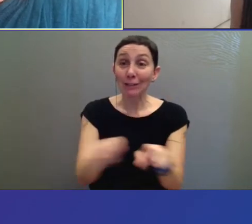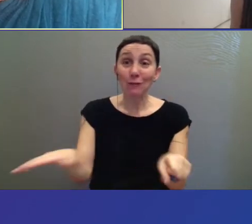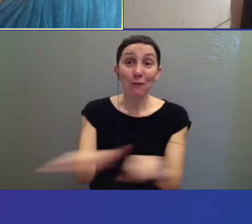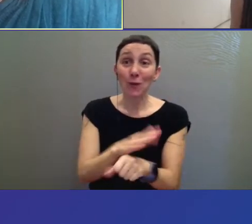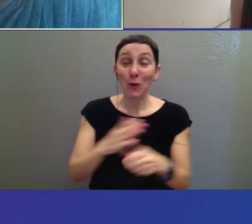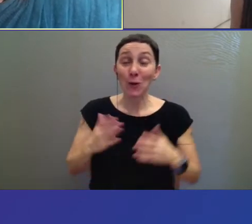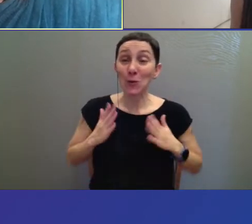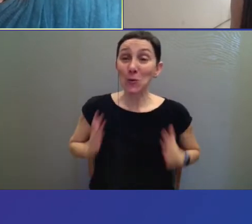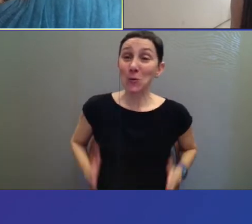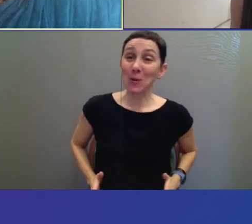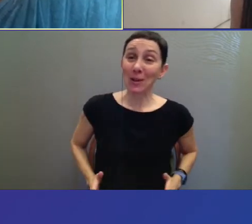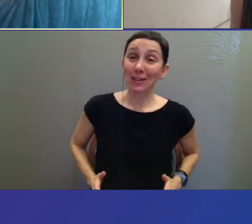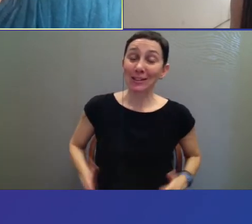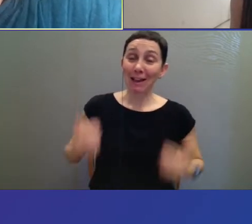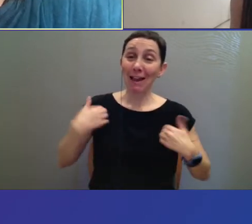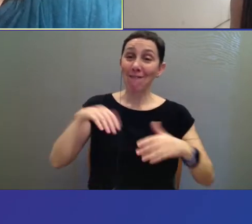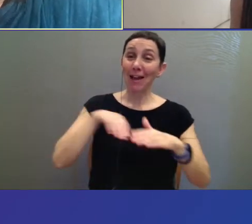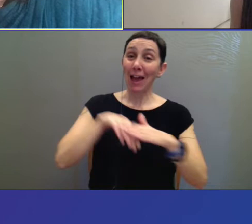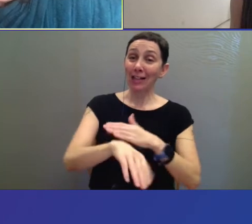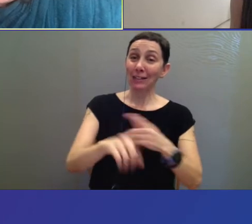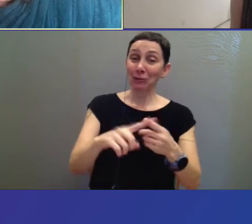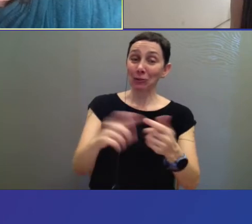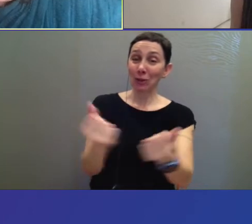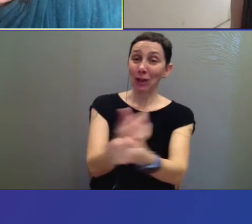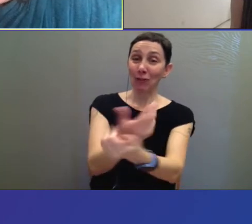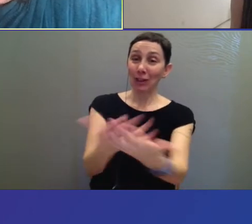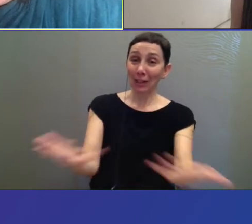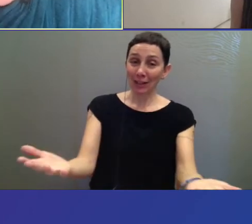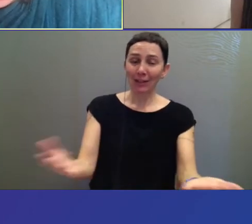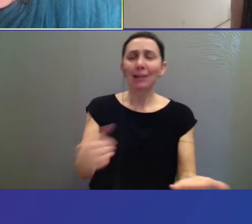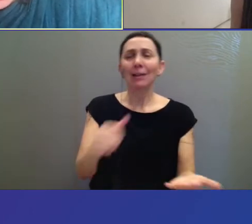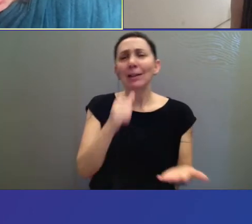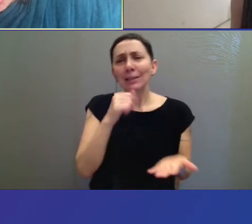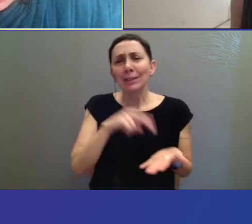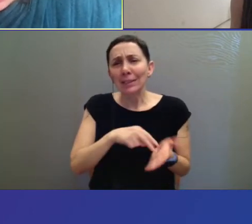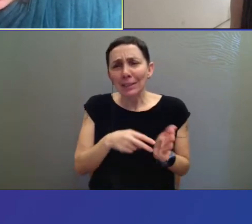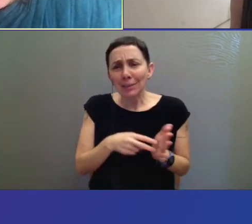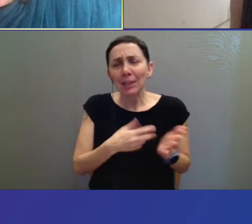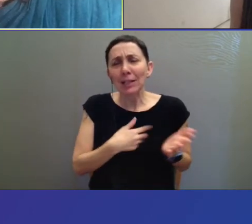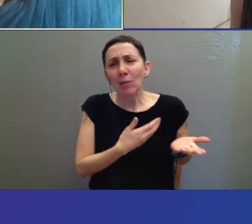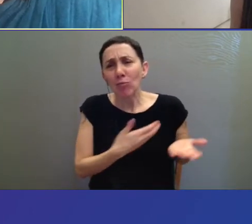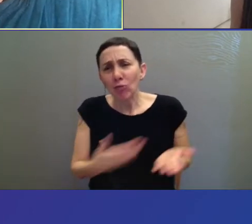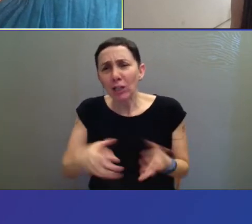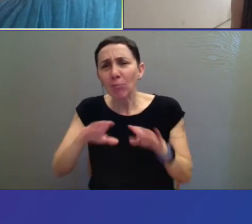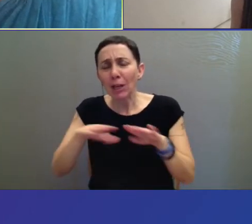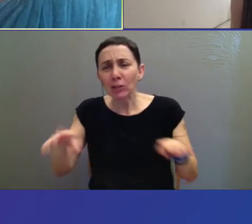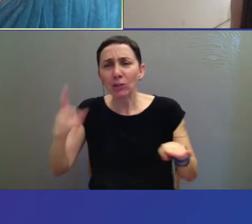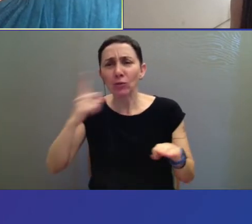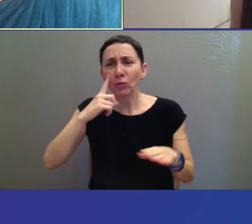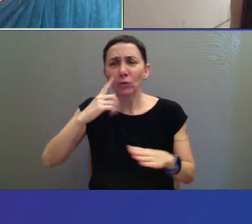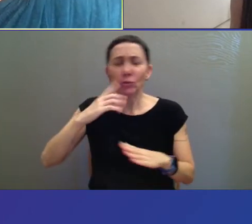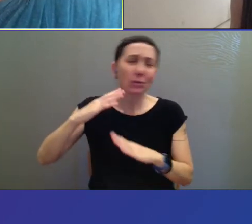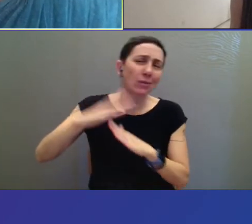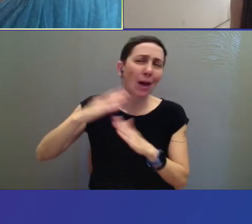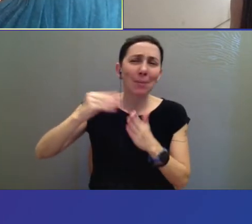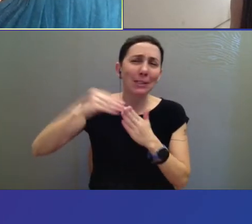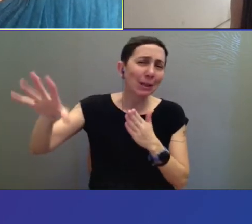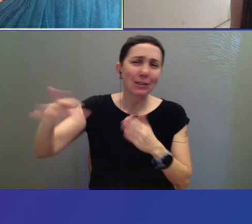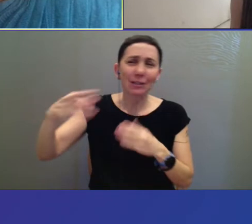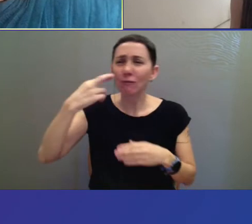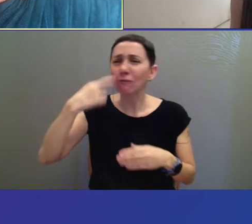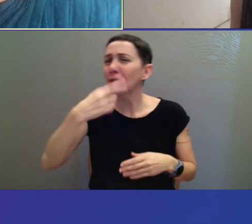beings and have access to everything. That doesn't mean I'm bringing my kids to 5-star restaurants or to